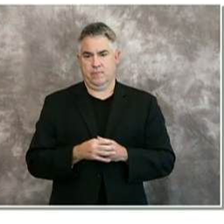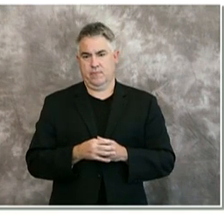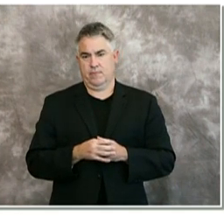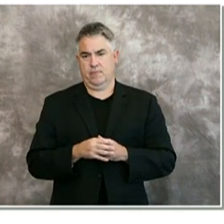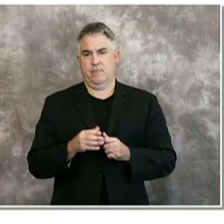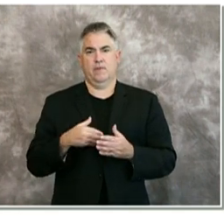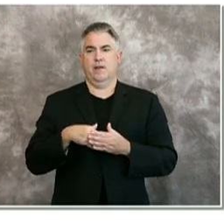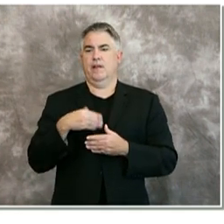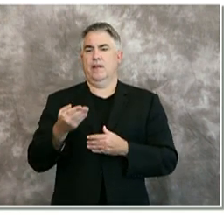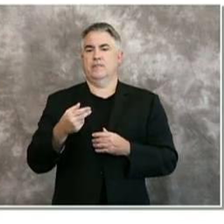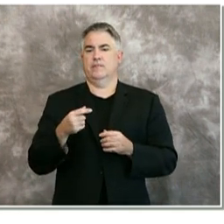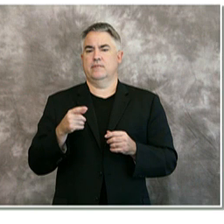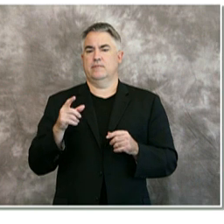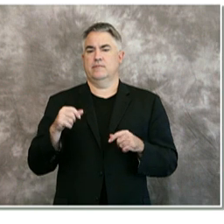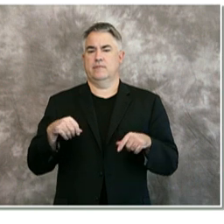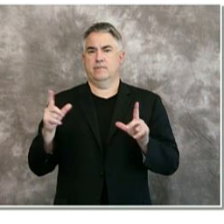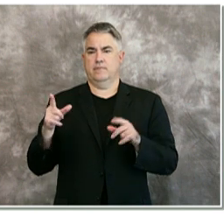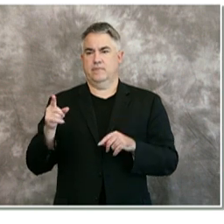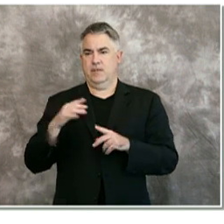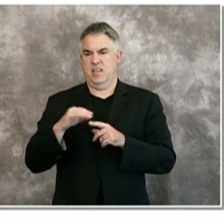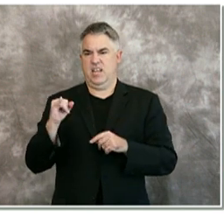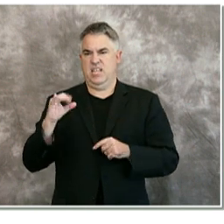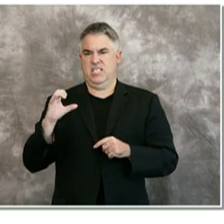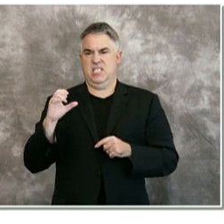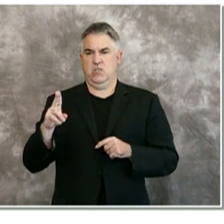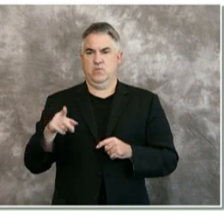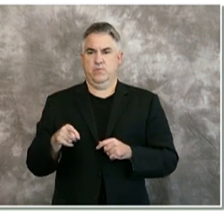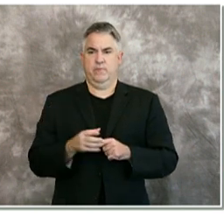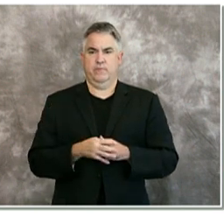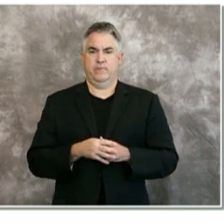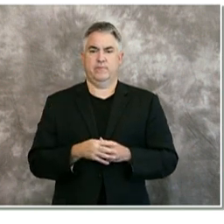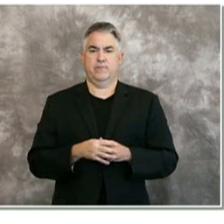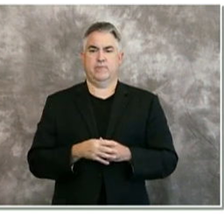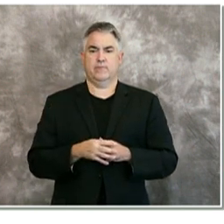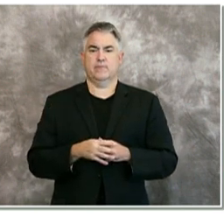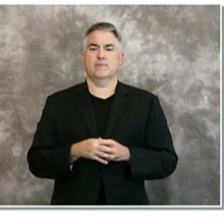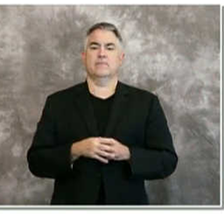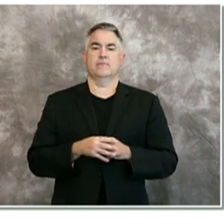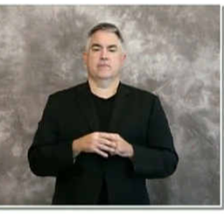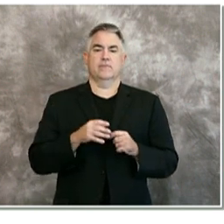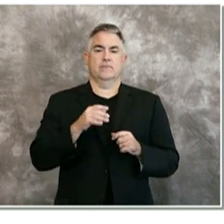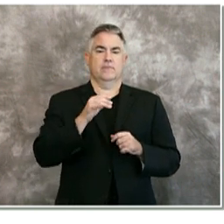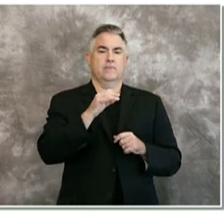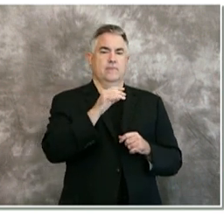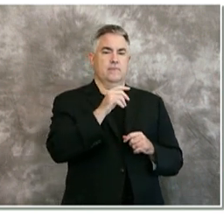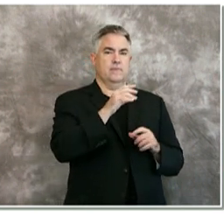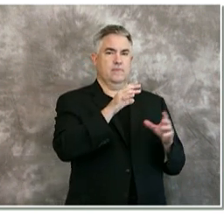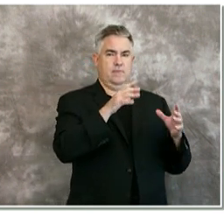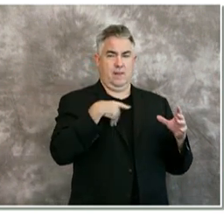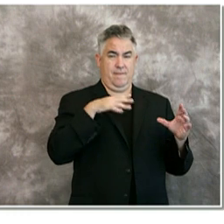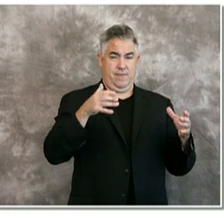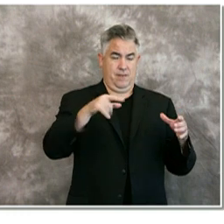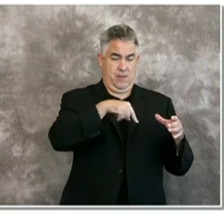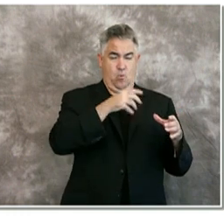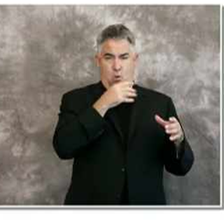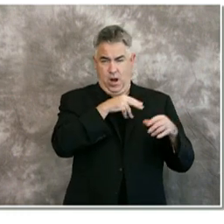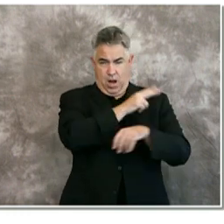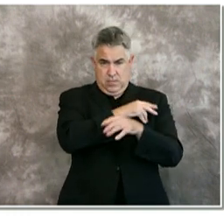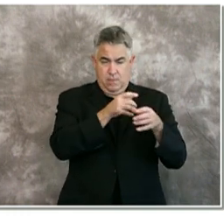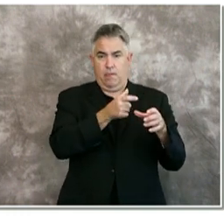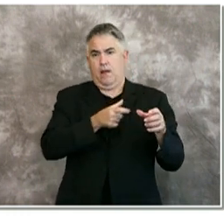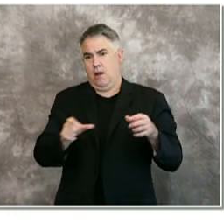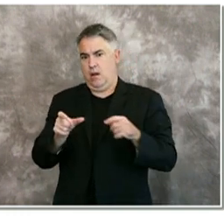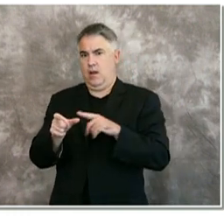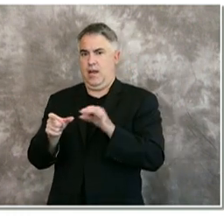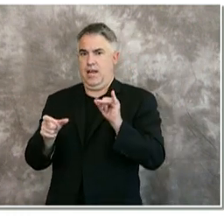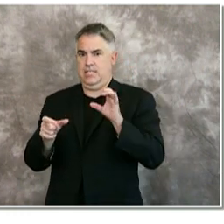shows ICUs, which are a subset of hospitalizations, and the trend here has also been keeping up, particularly